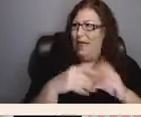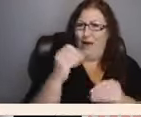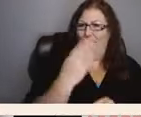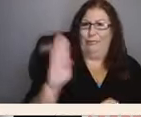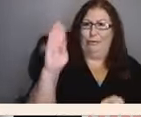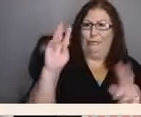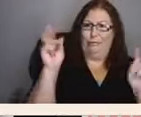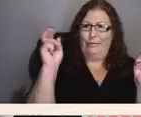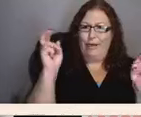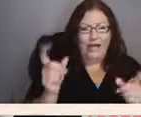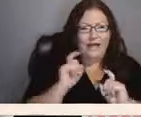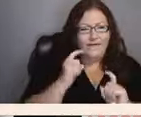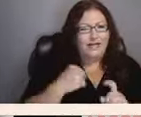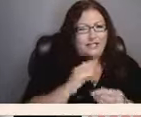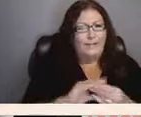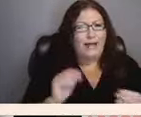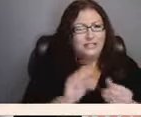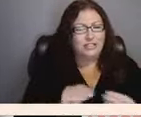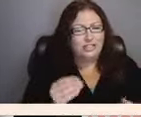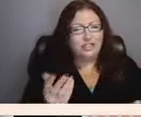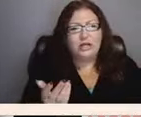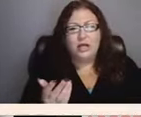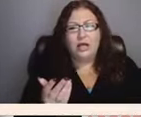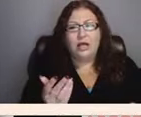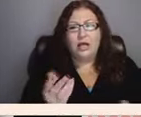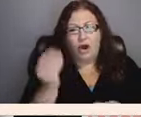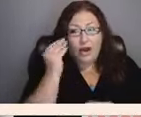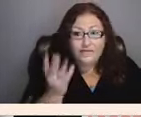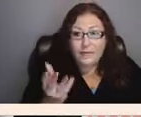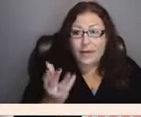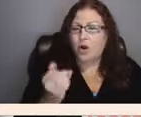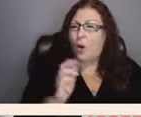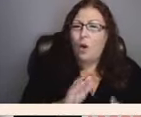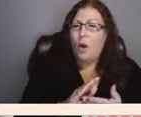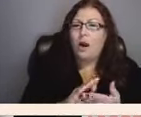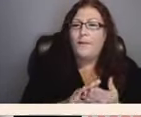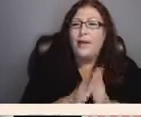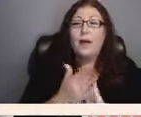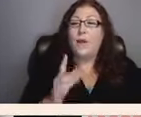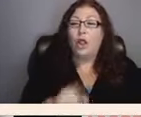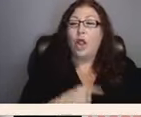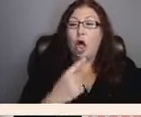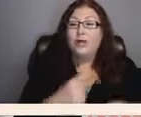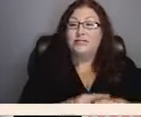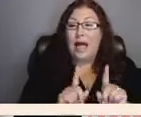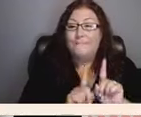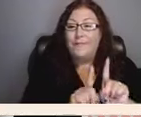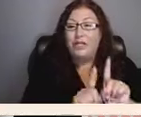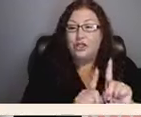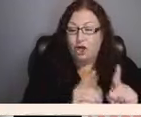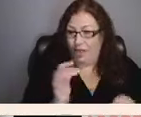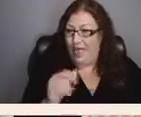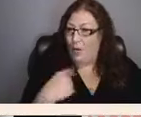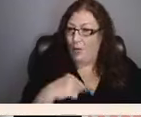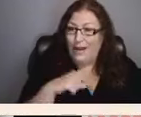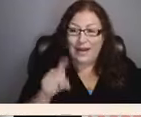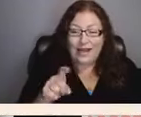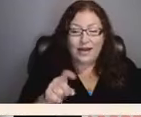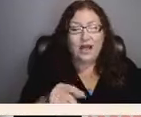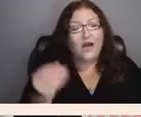message or information, or become a longtime mentor that we need. Informing Parent to Parent